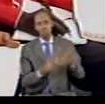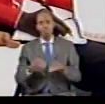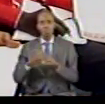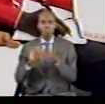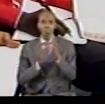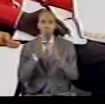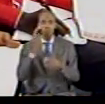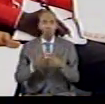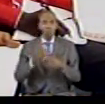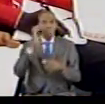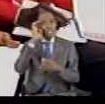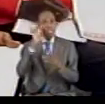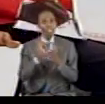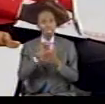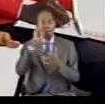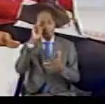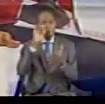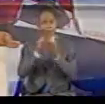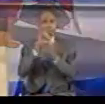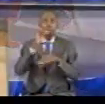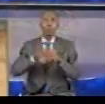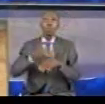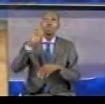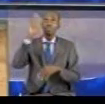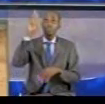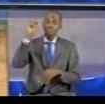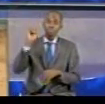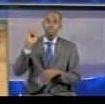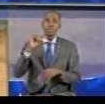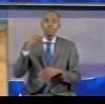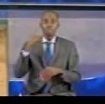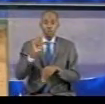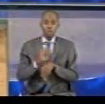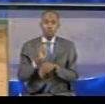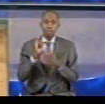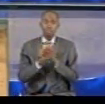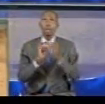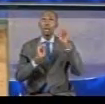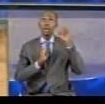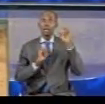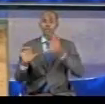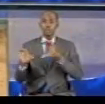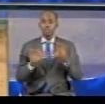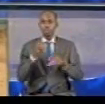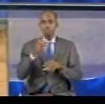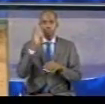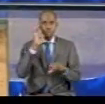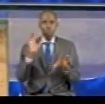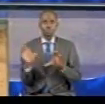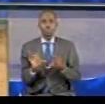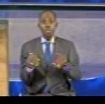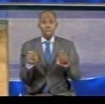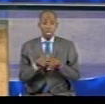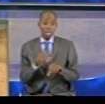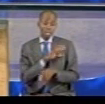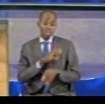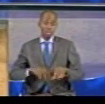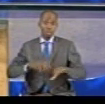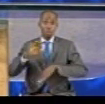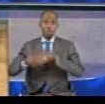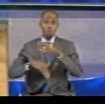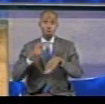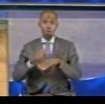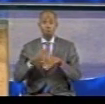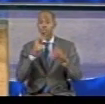me, the works that I do, he shall do. As he walked on the sea, so will